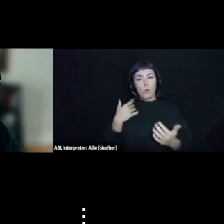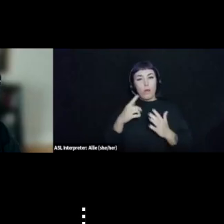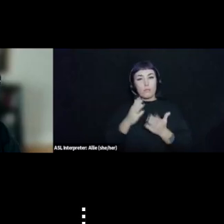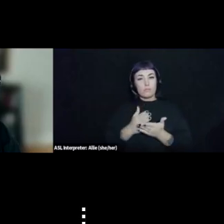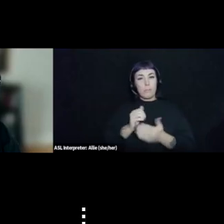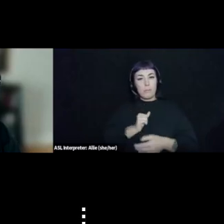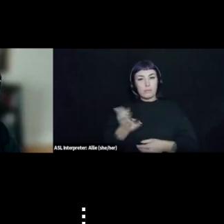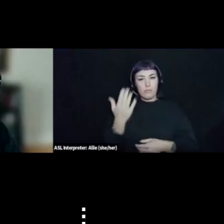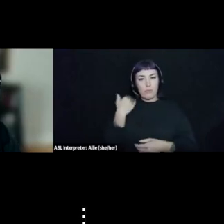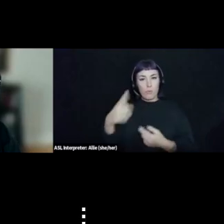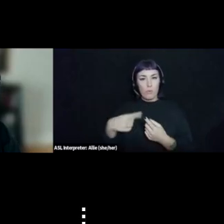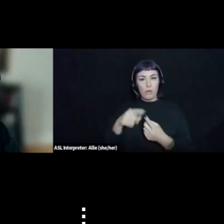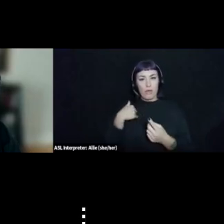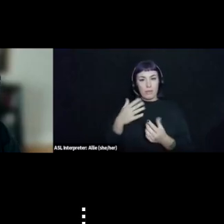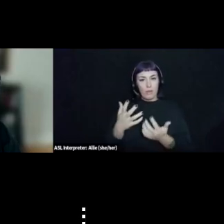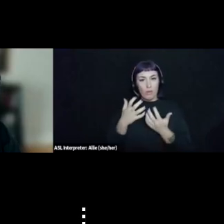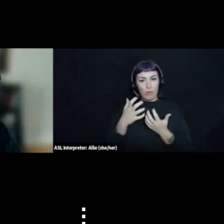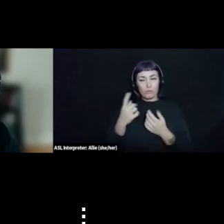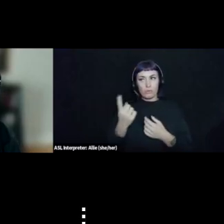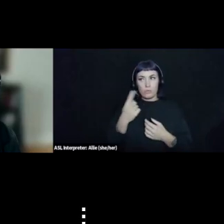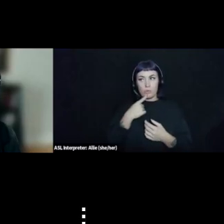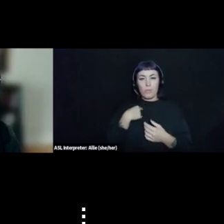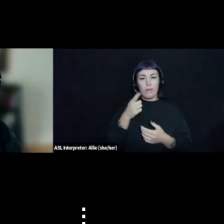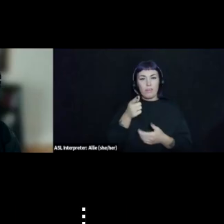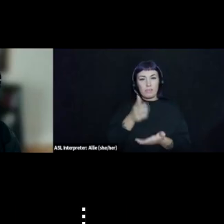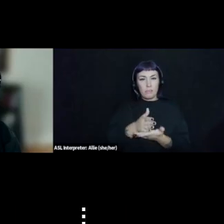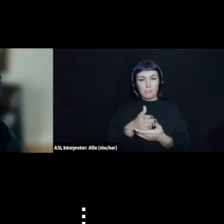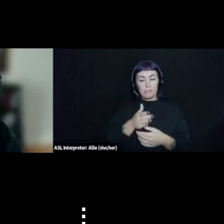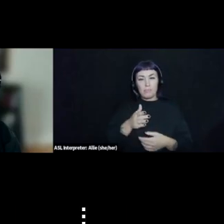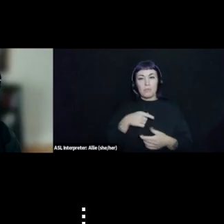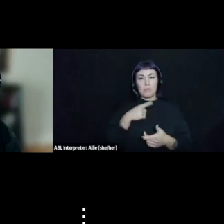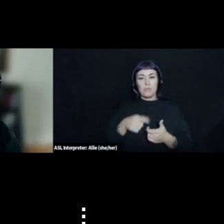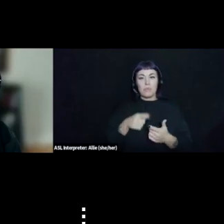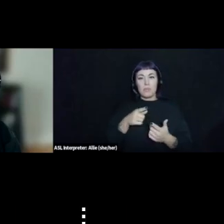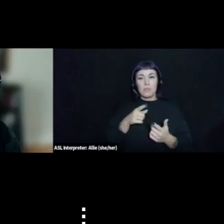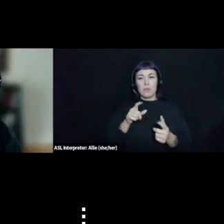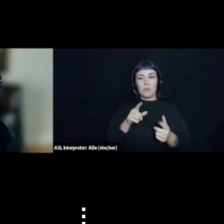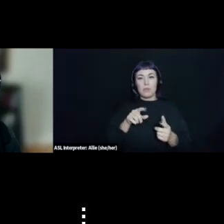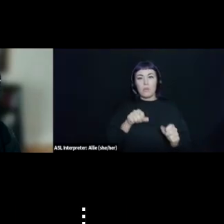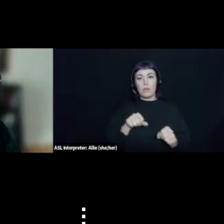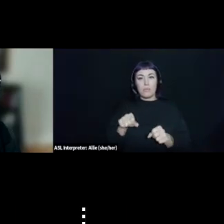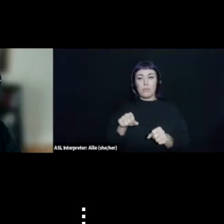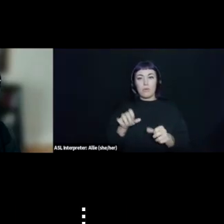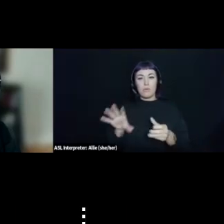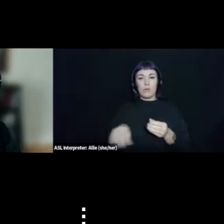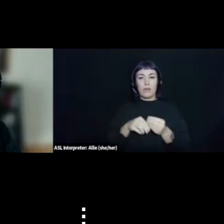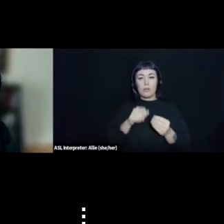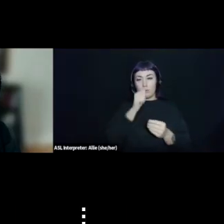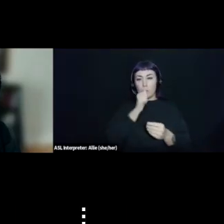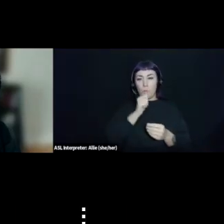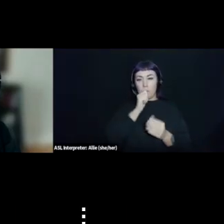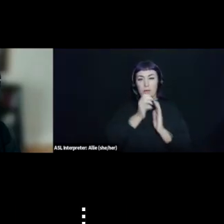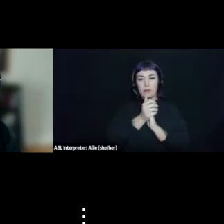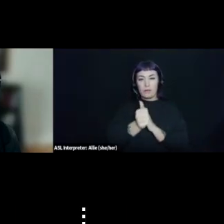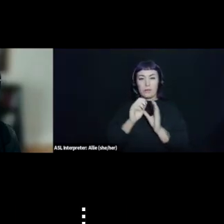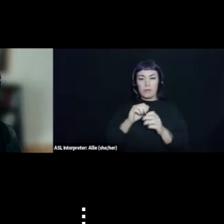myself before when I've had that urge when somebody told me, hey, stop that. And they were able to add in those coping skills in